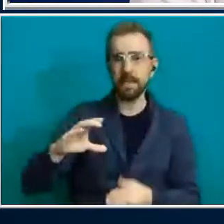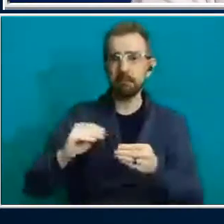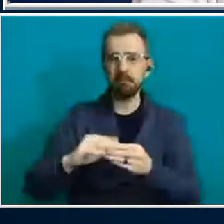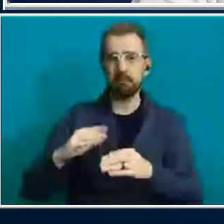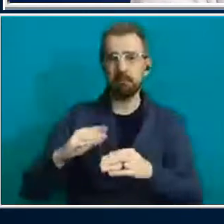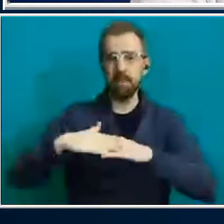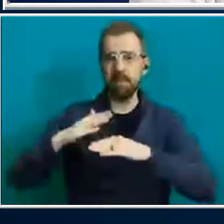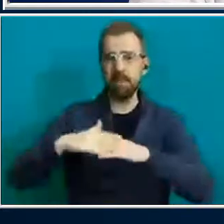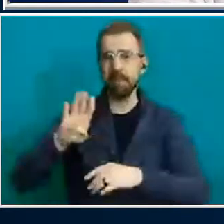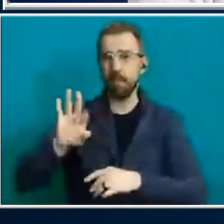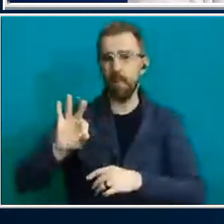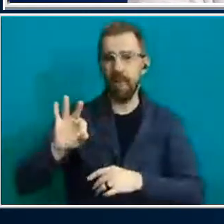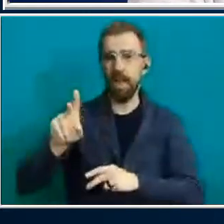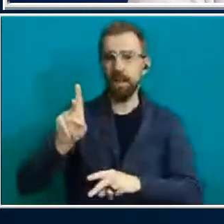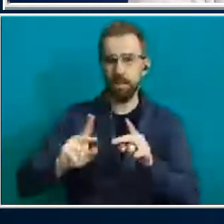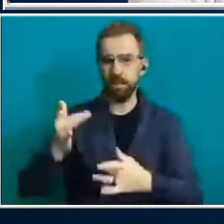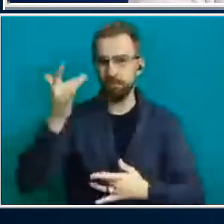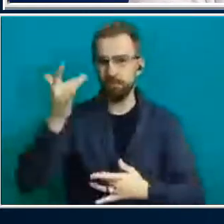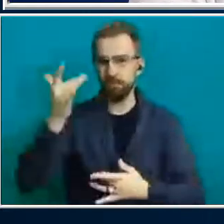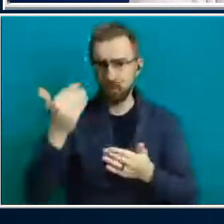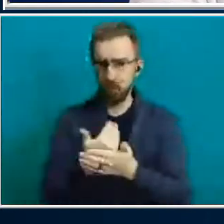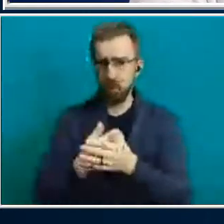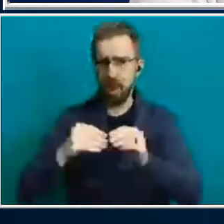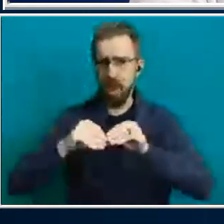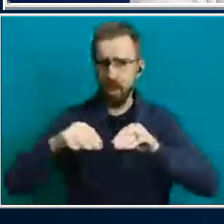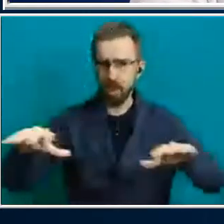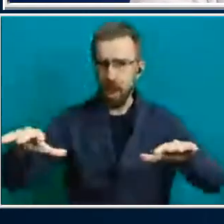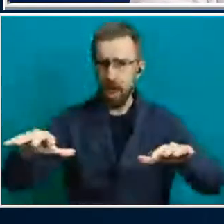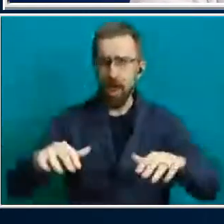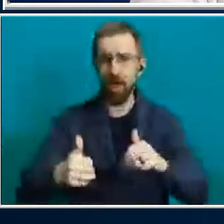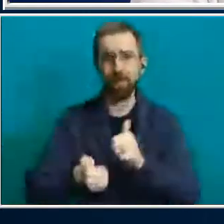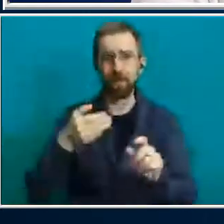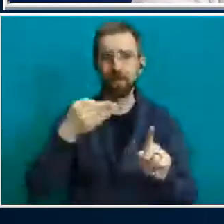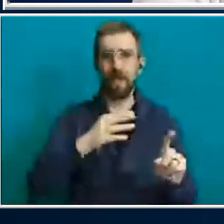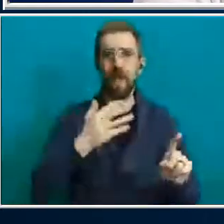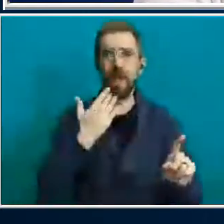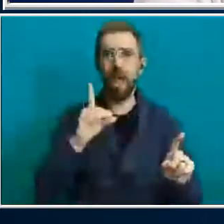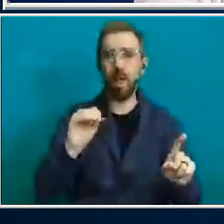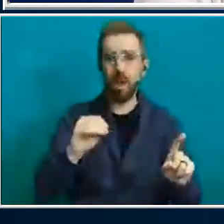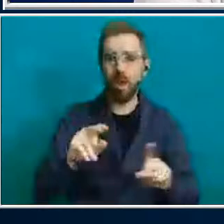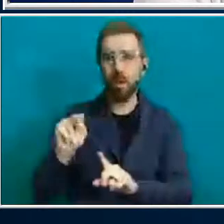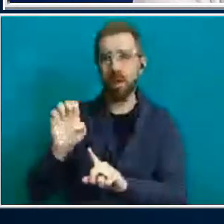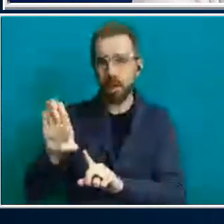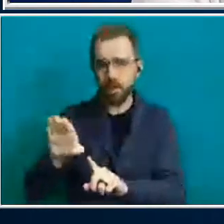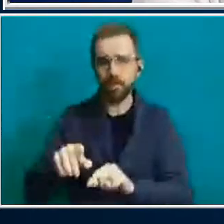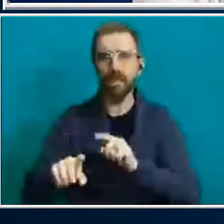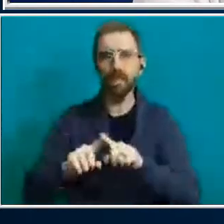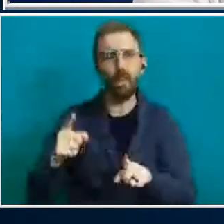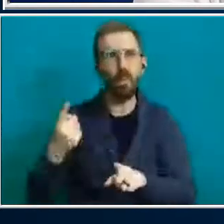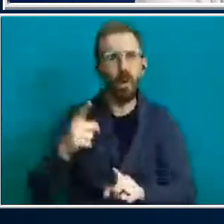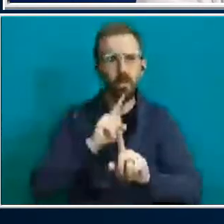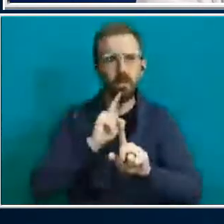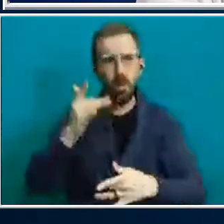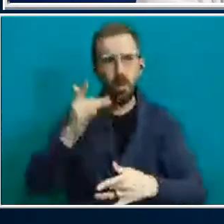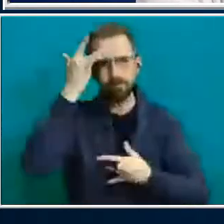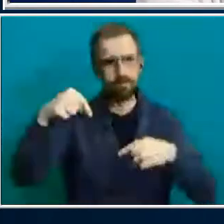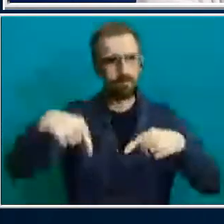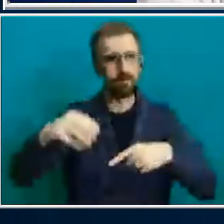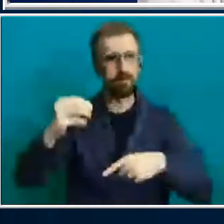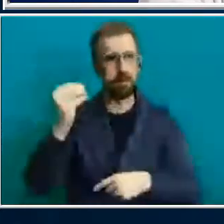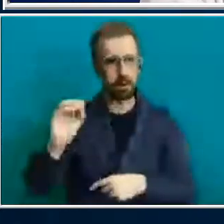gotten sick in this new outbreak, mostly in Colorado and Nebraska, but there is one reported illness in Missouri and one